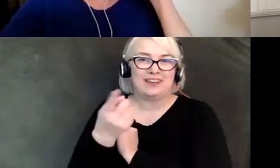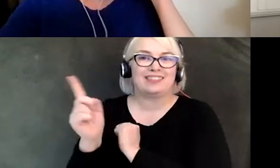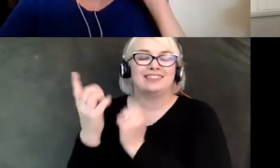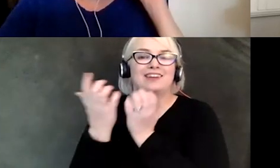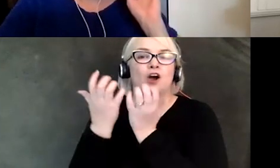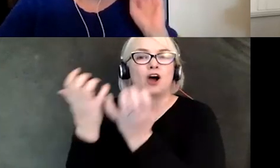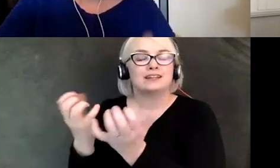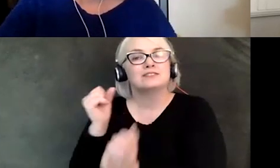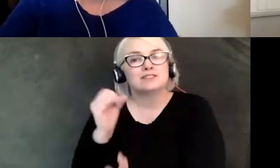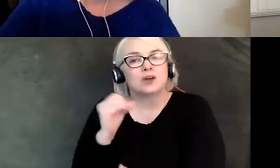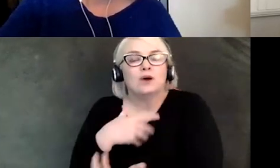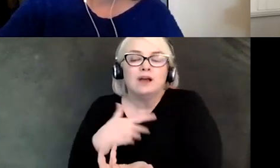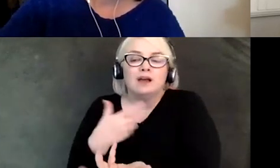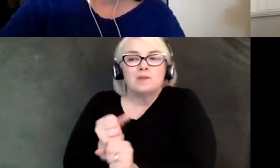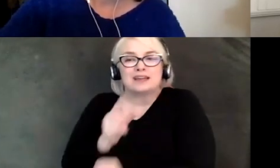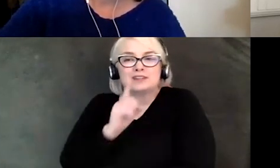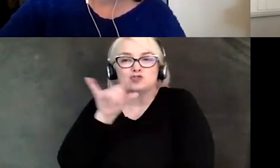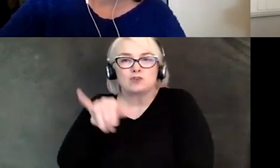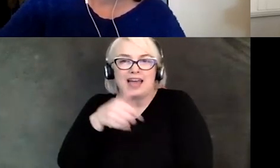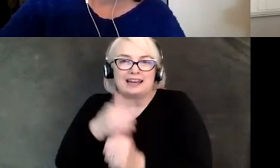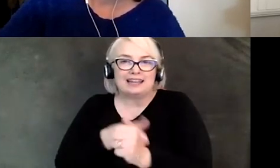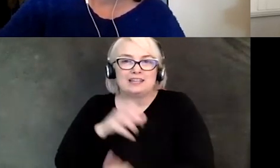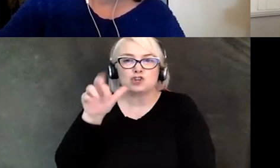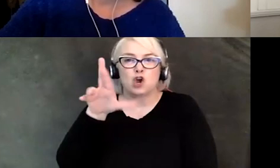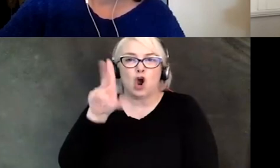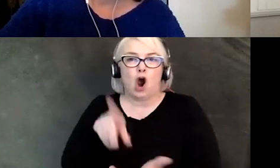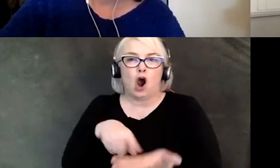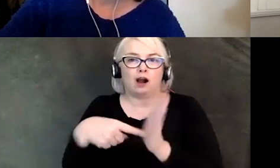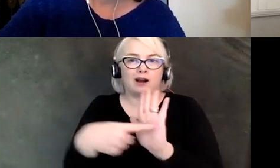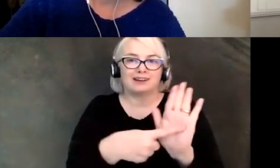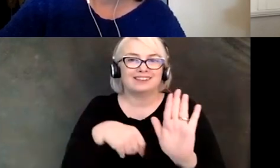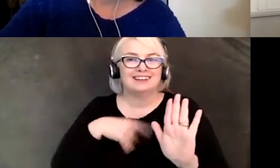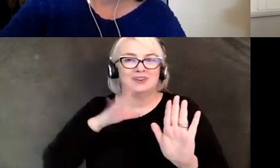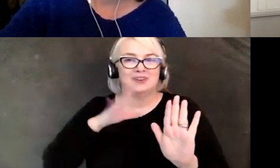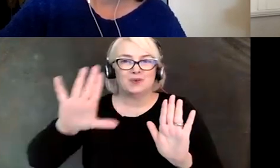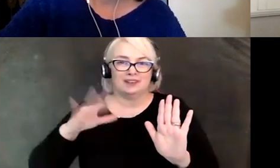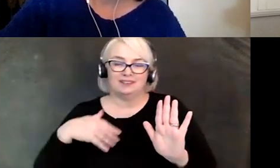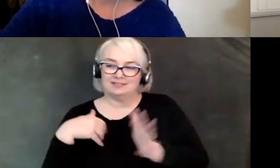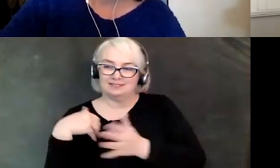as well as their feeling about the entire show and what could lie ahead and every character in it.